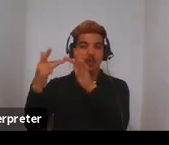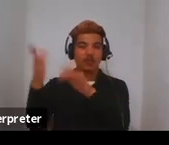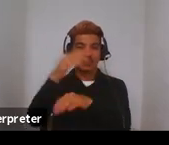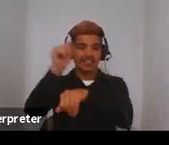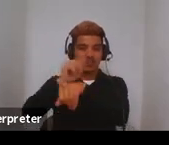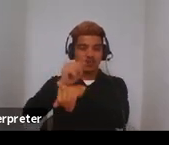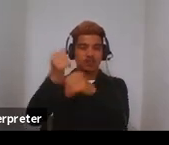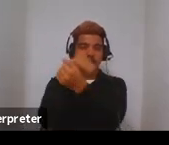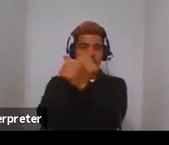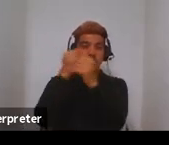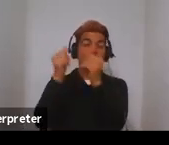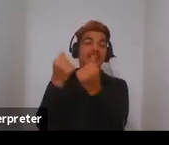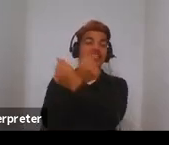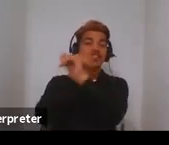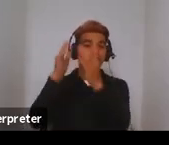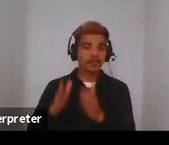with survivors.